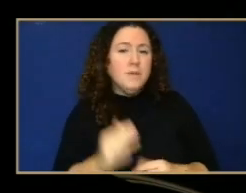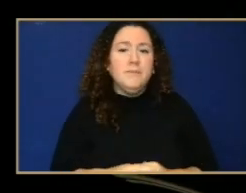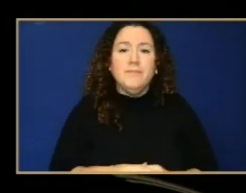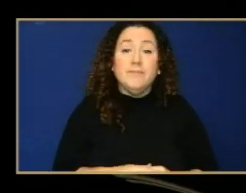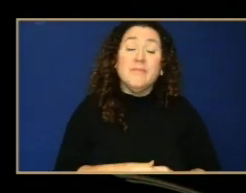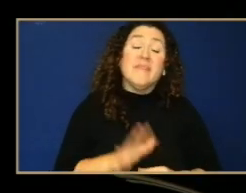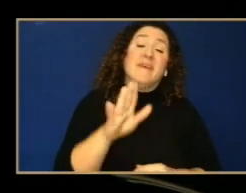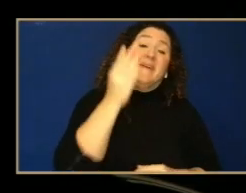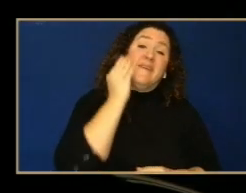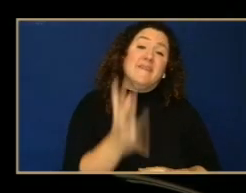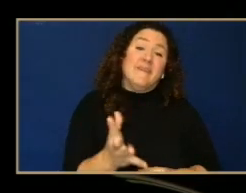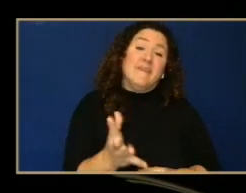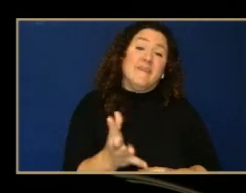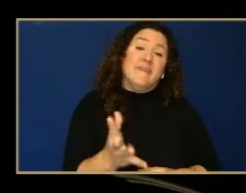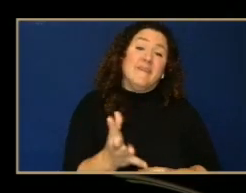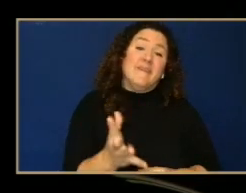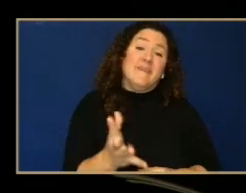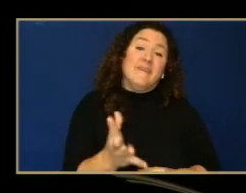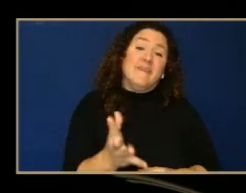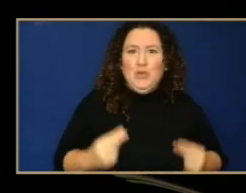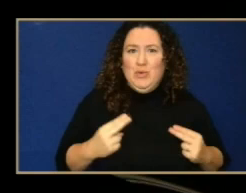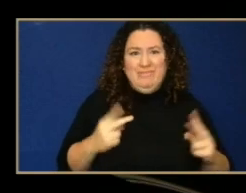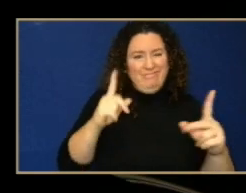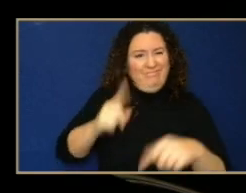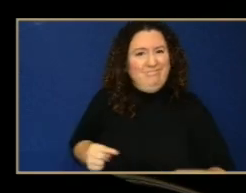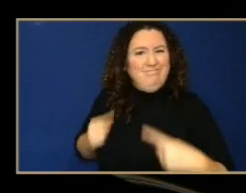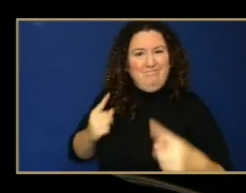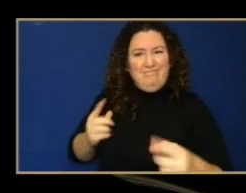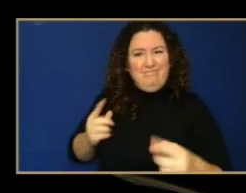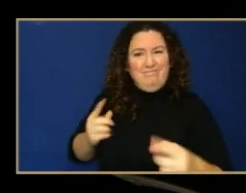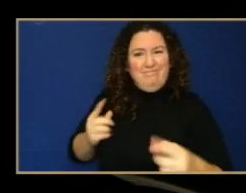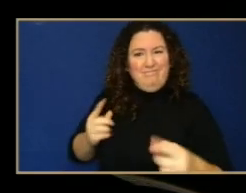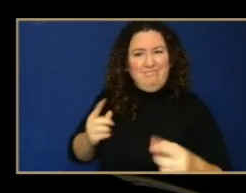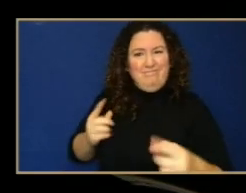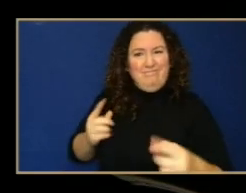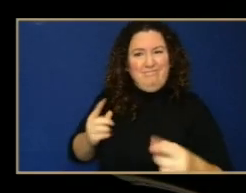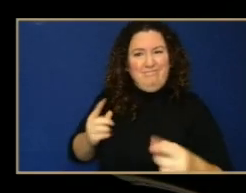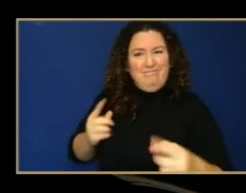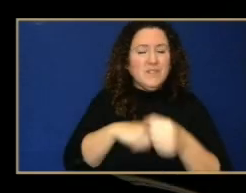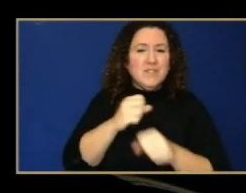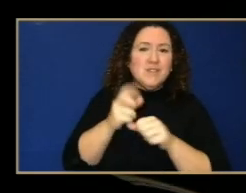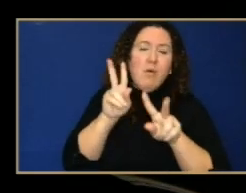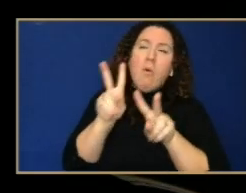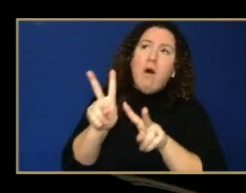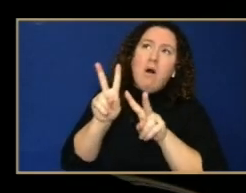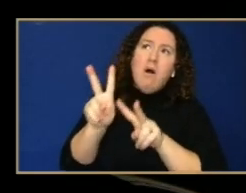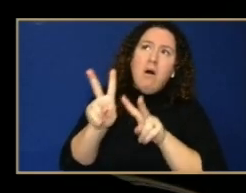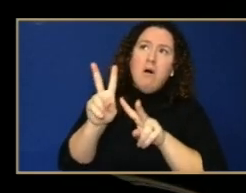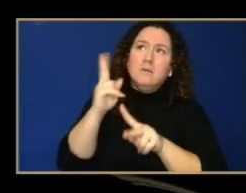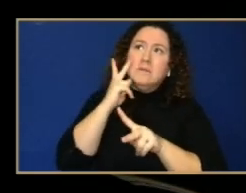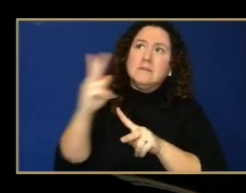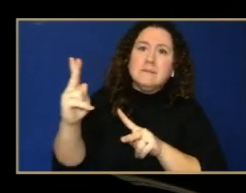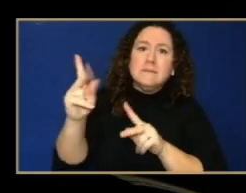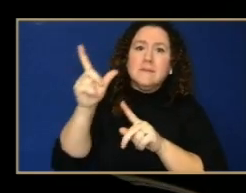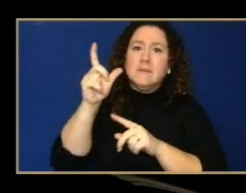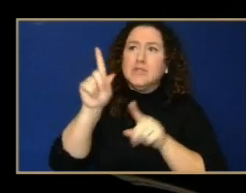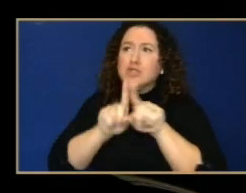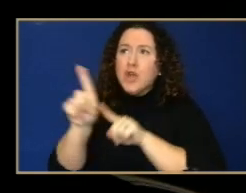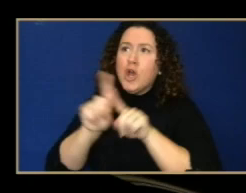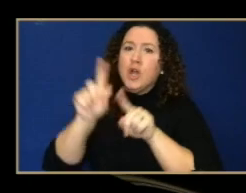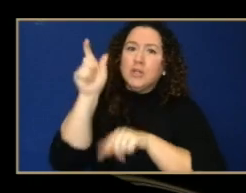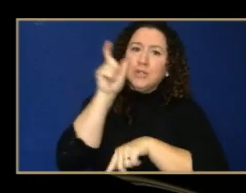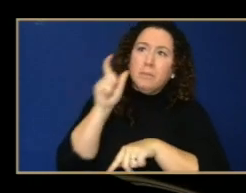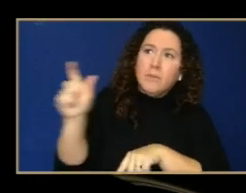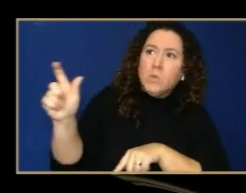been always looking at the sky, looking at the motion of the planets, looking at the motion of the stars and the moon and the sun. And there's cultures and religions and people around the